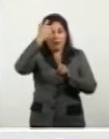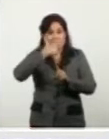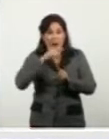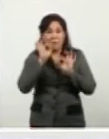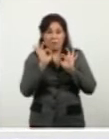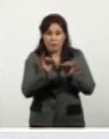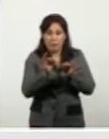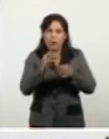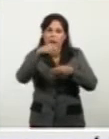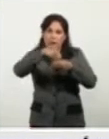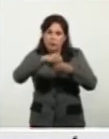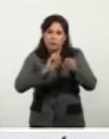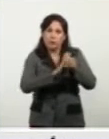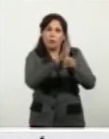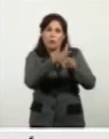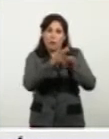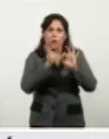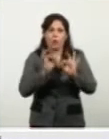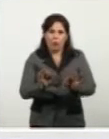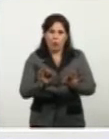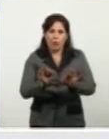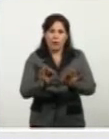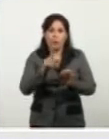100,000 inhabitants,